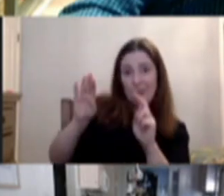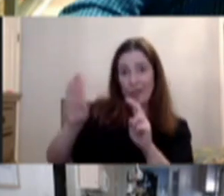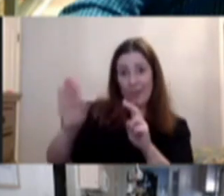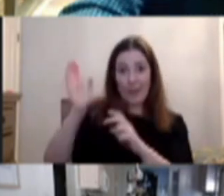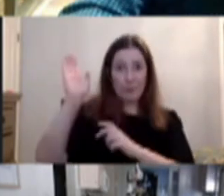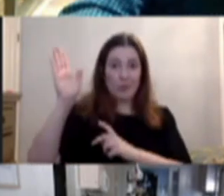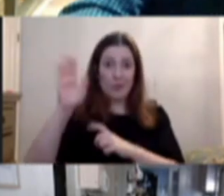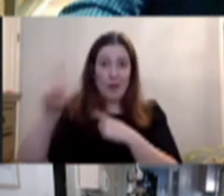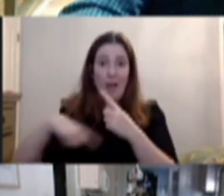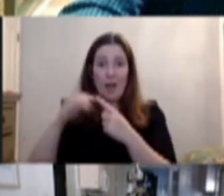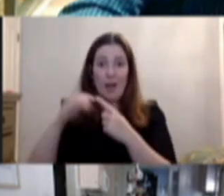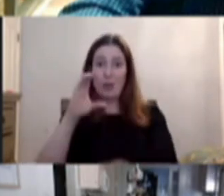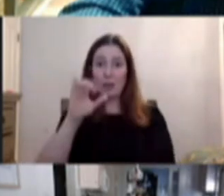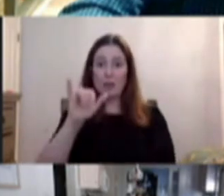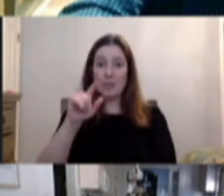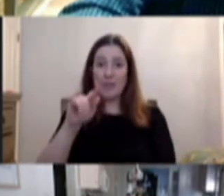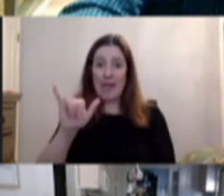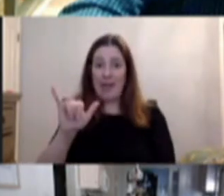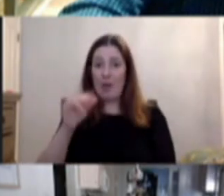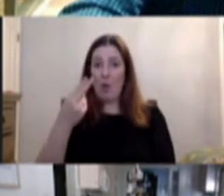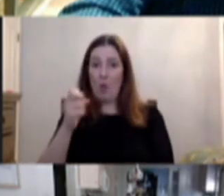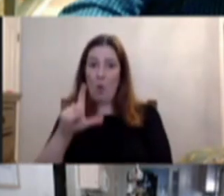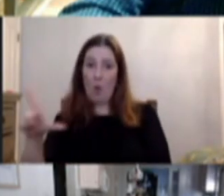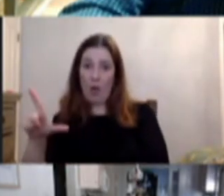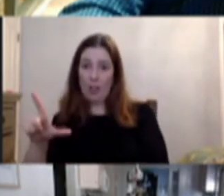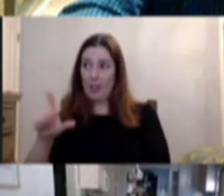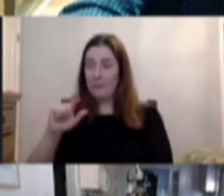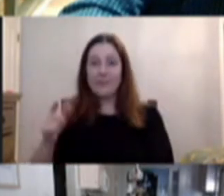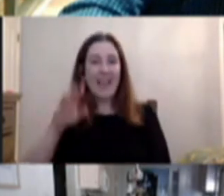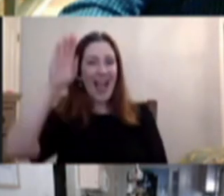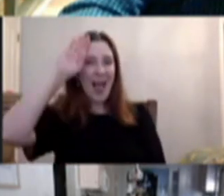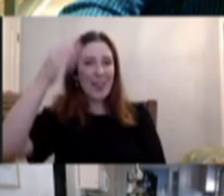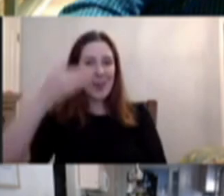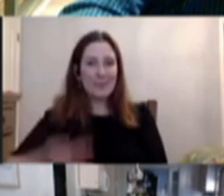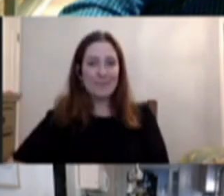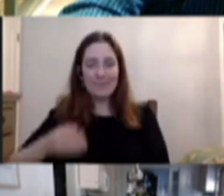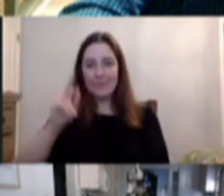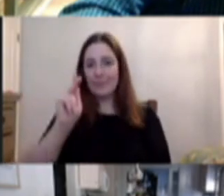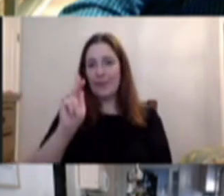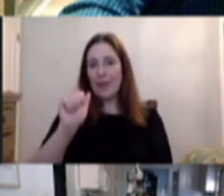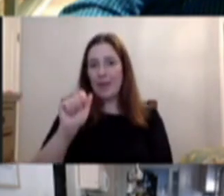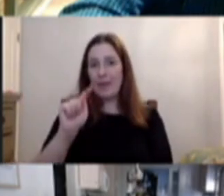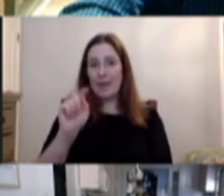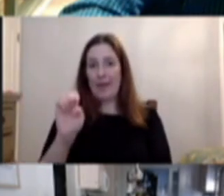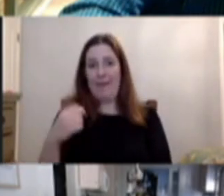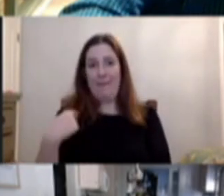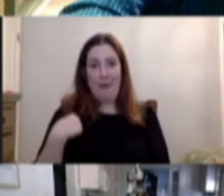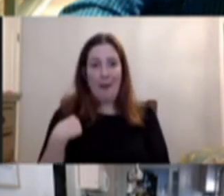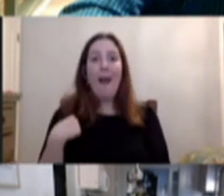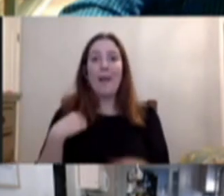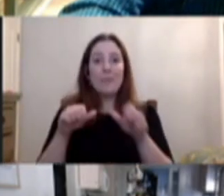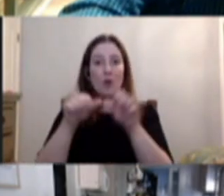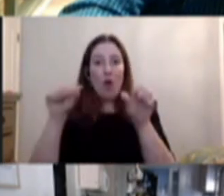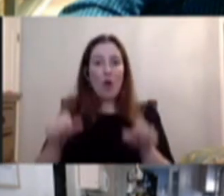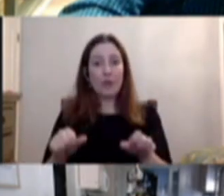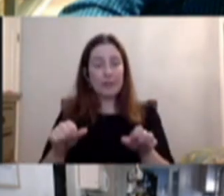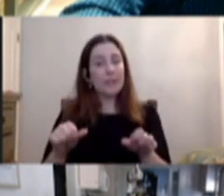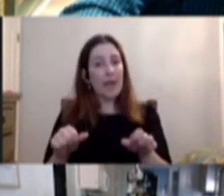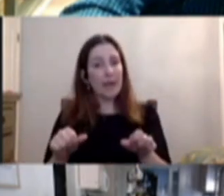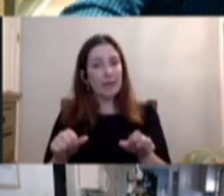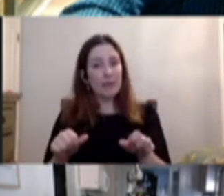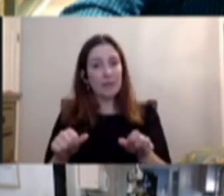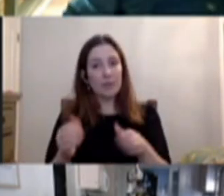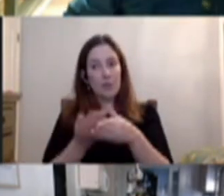Thanks, Jerry. This is Kate Took. I'm a landscape architect and principal with Sasaki, and I think there are several members